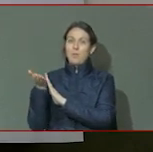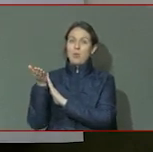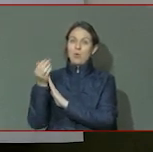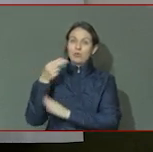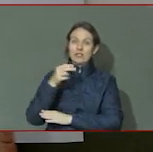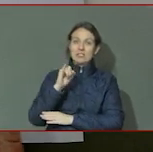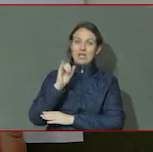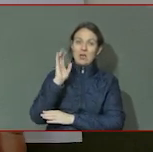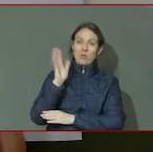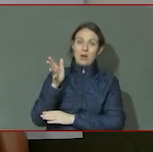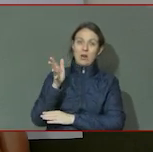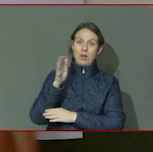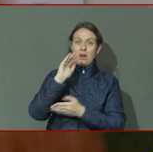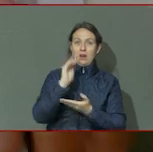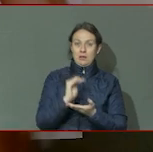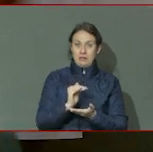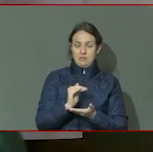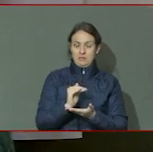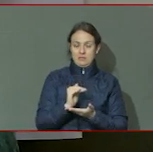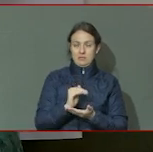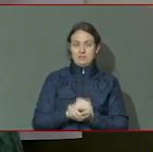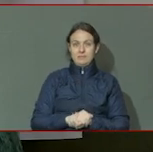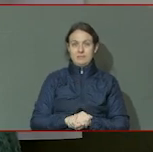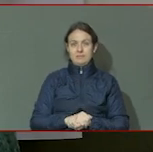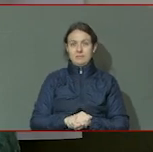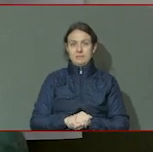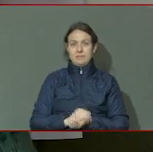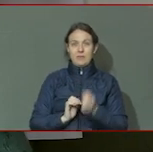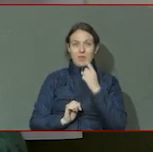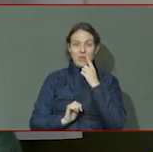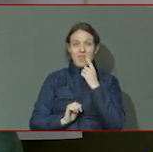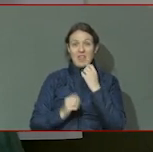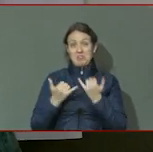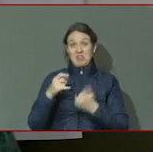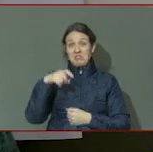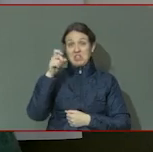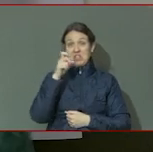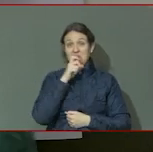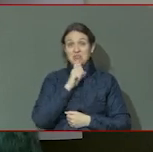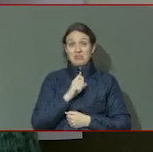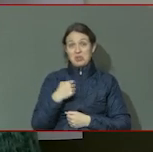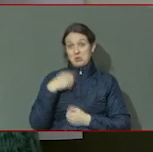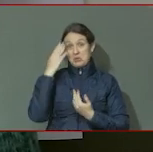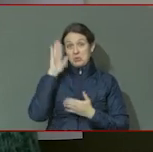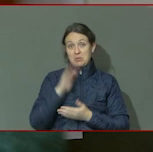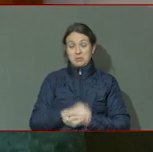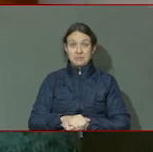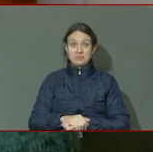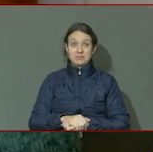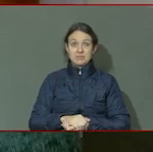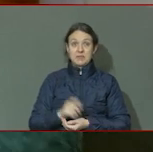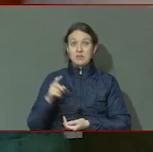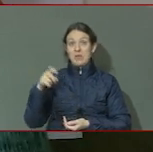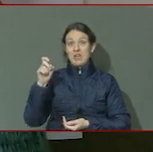become less. So now I must use X. I don't know. So I'm going to use an X and